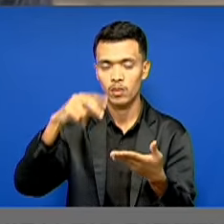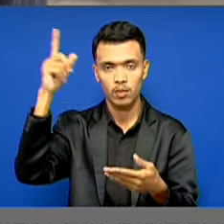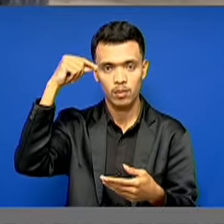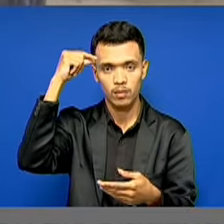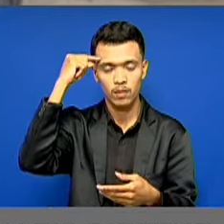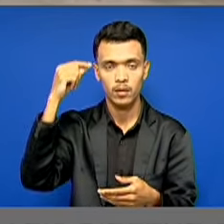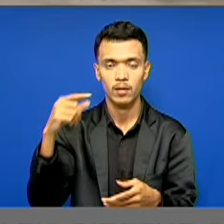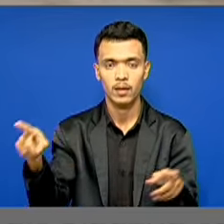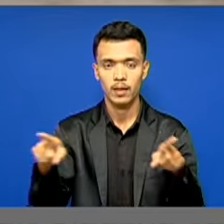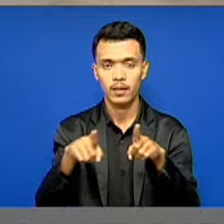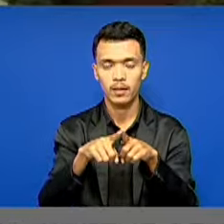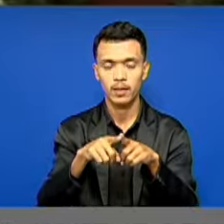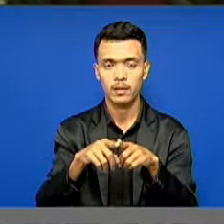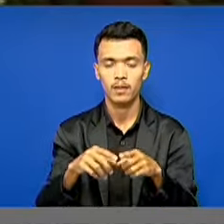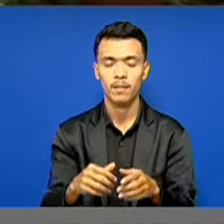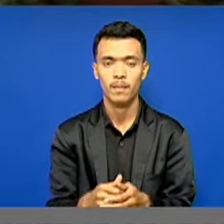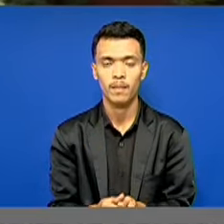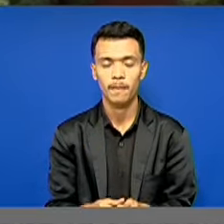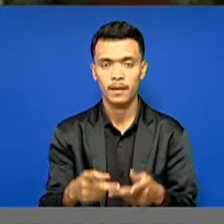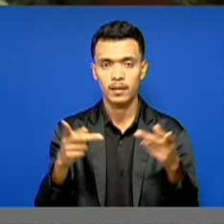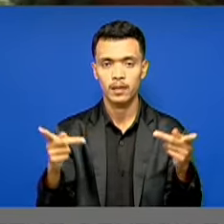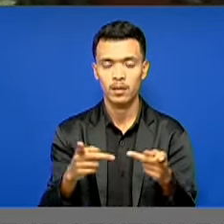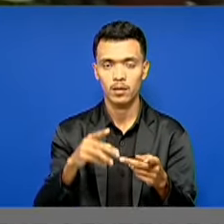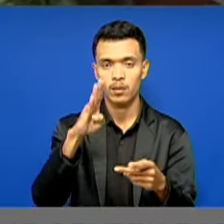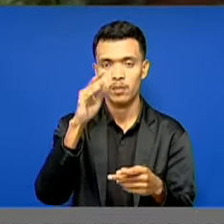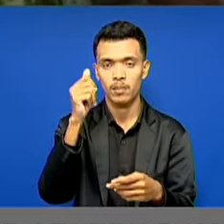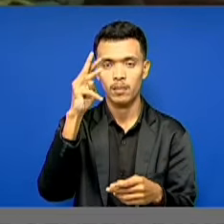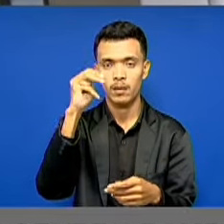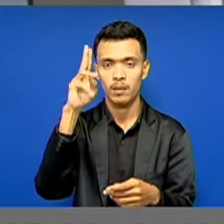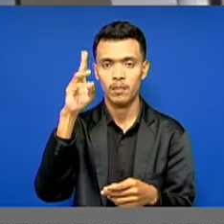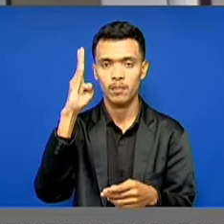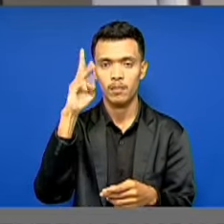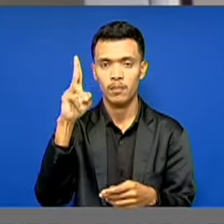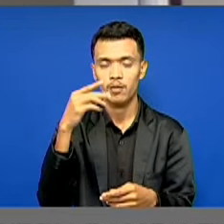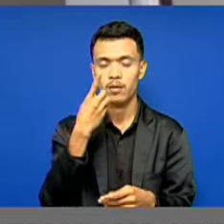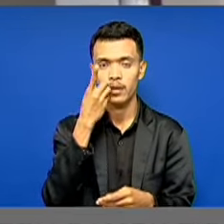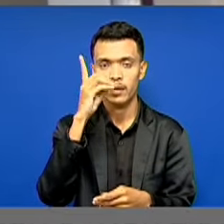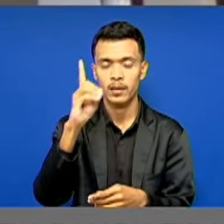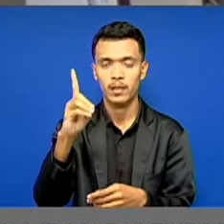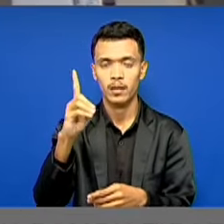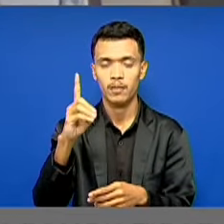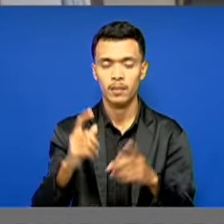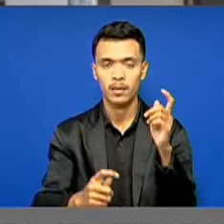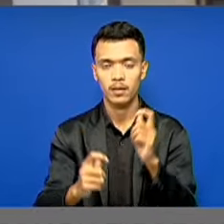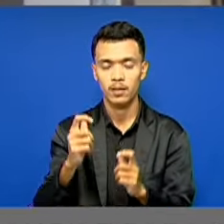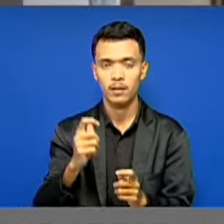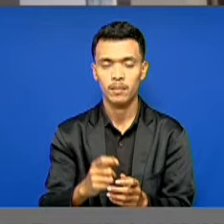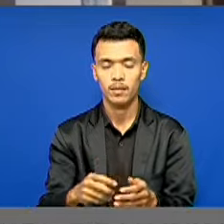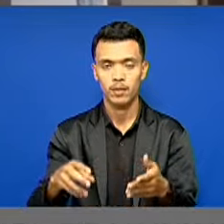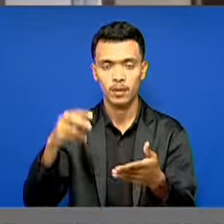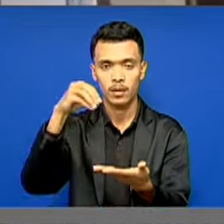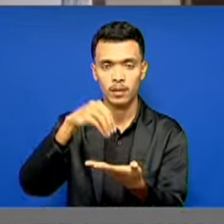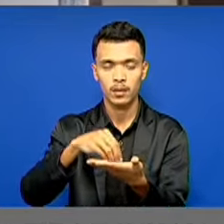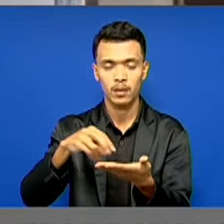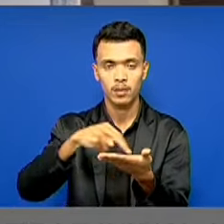Andrade Ramailo, Hanesan Pessoal Logística, Centro Bambu declara ba tribunal cada, motorista sempre quer tri ticket, ba careta